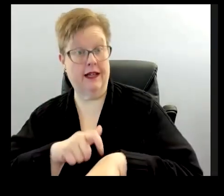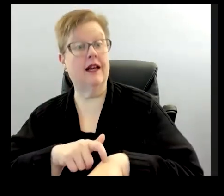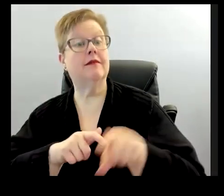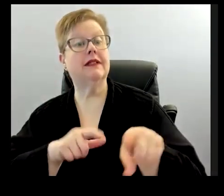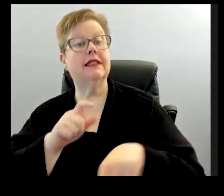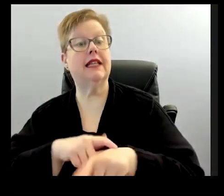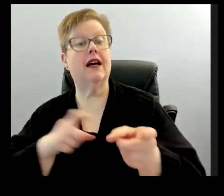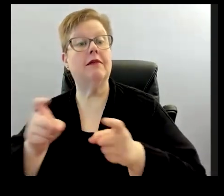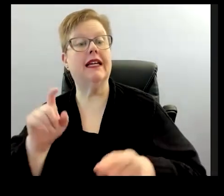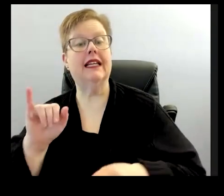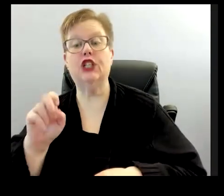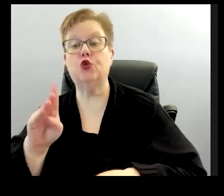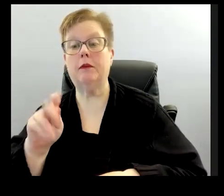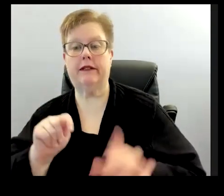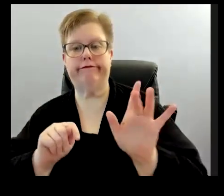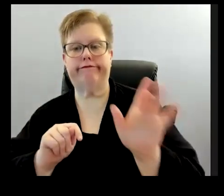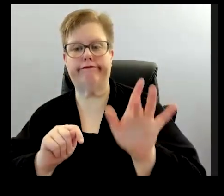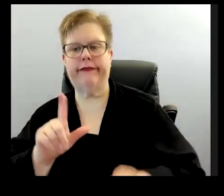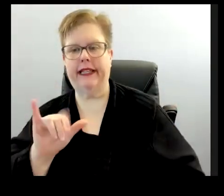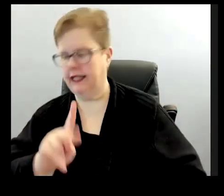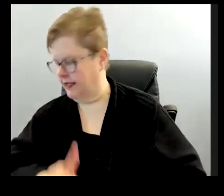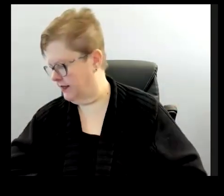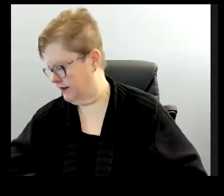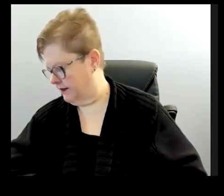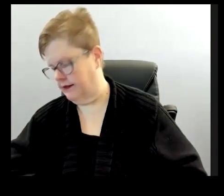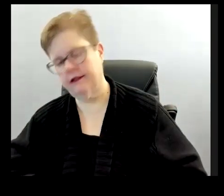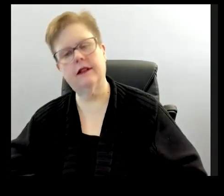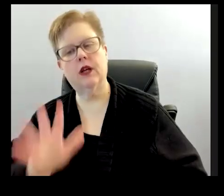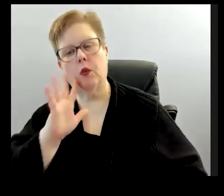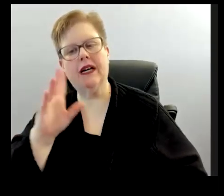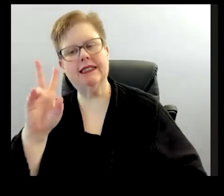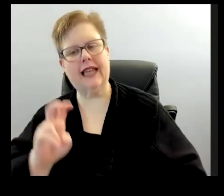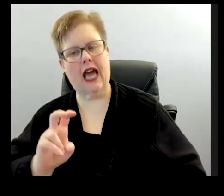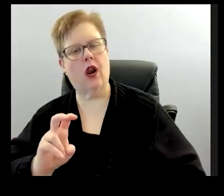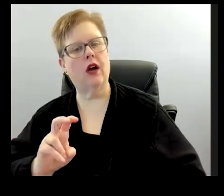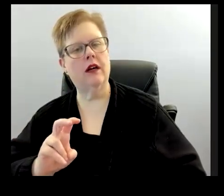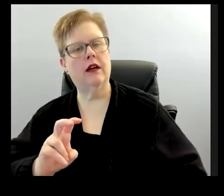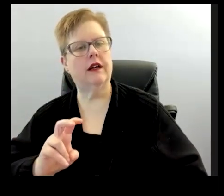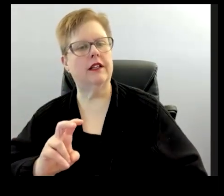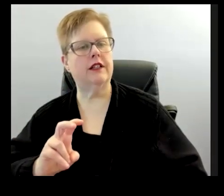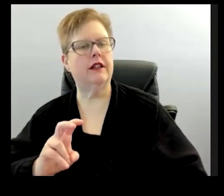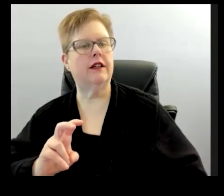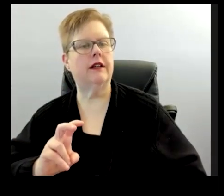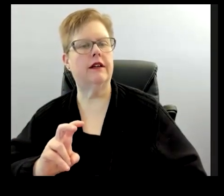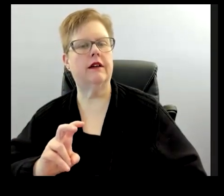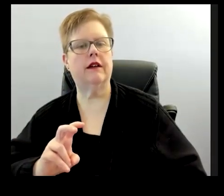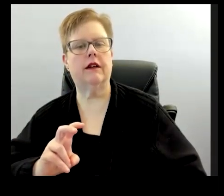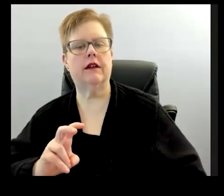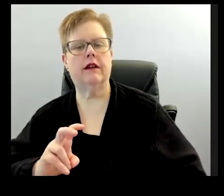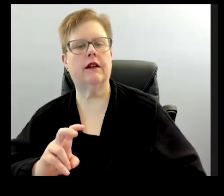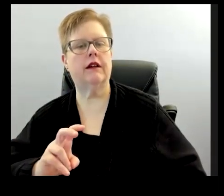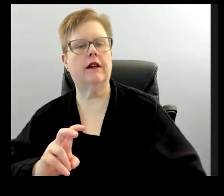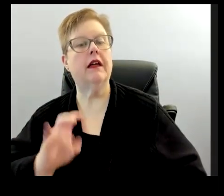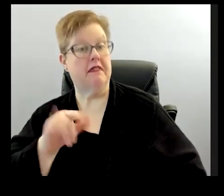time management instrument linked here. It'll just download. I'll open it. We'll see how my Excel does in this moment.